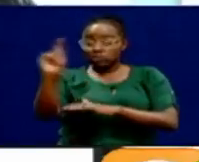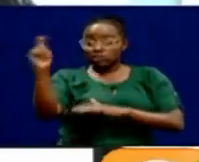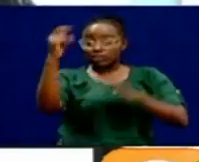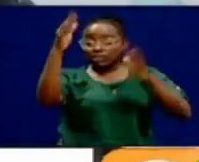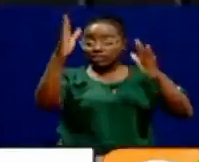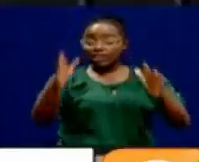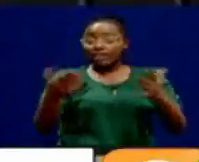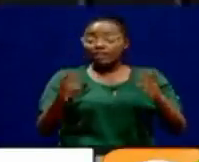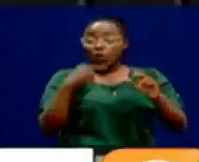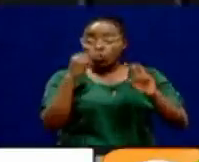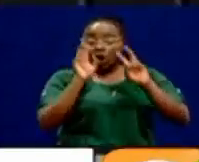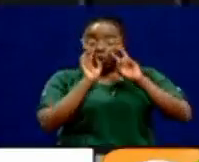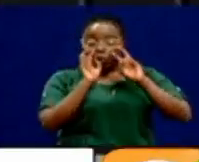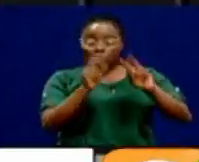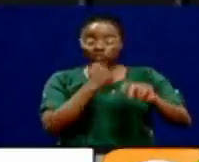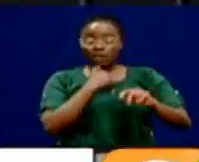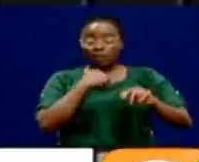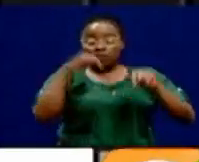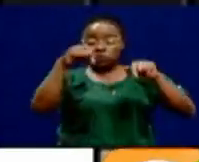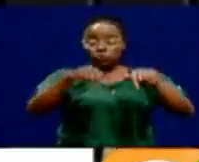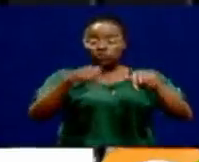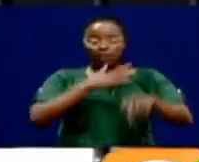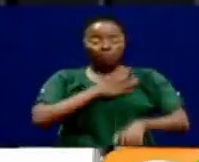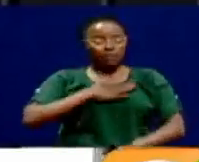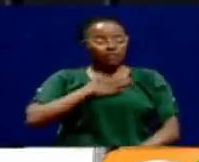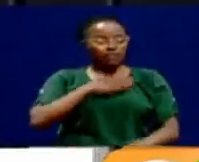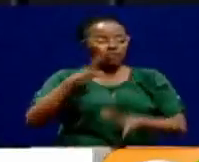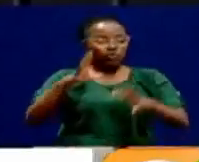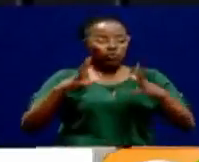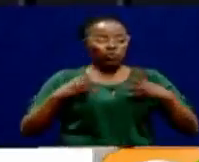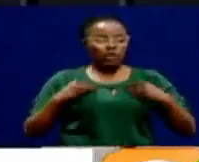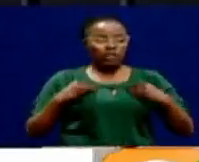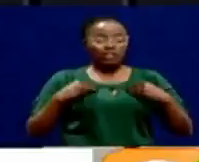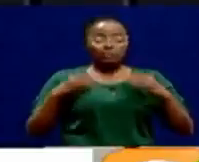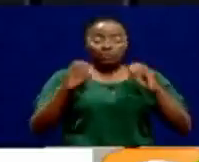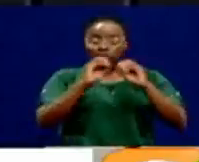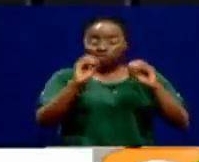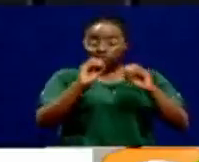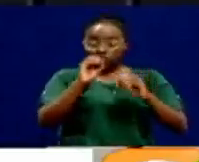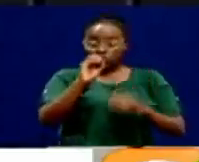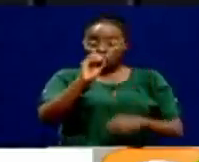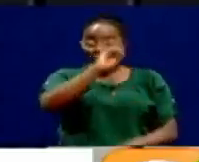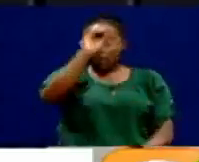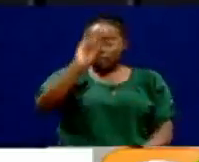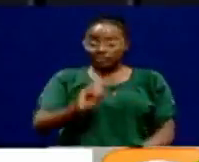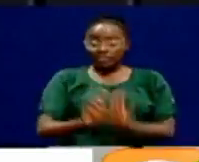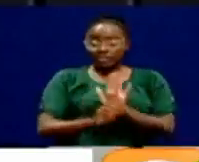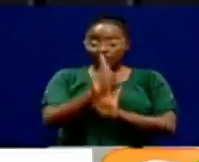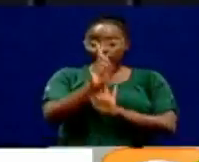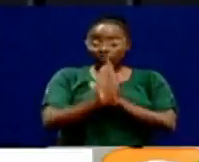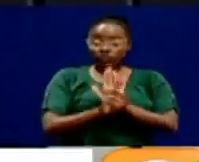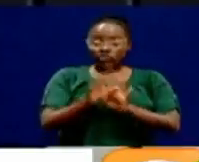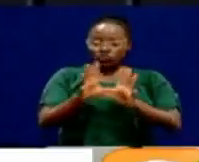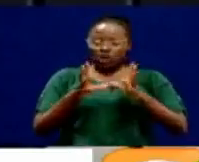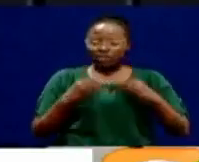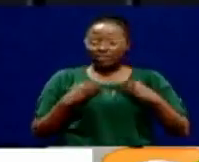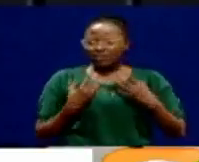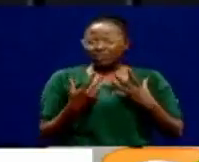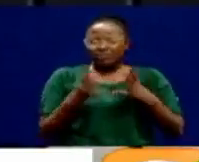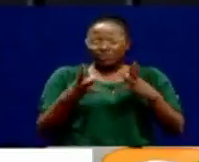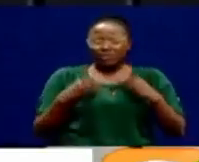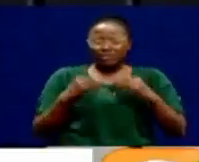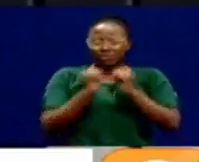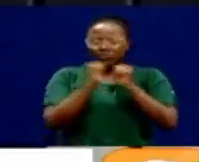Kenyans, you know, watching me, please don't accept 0% development. Don't accept, don't settle